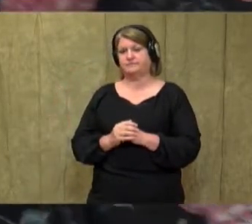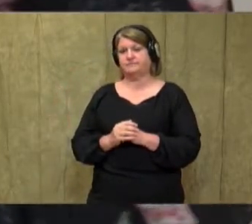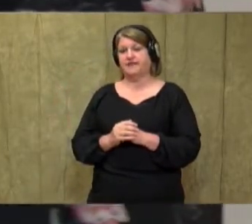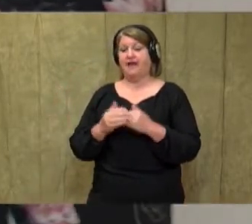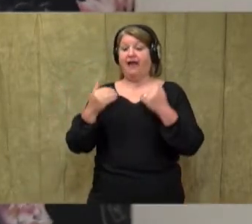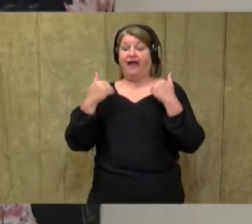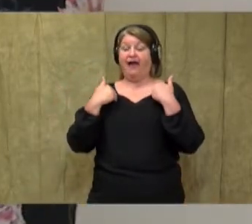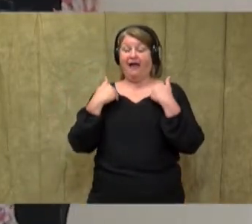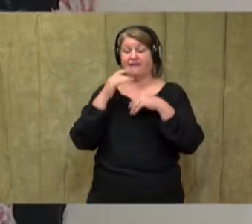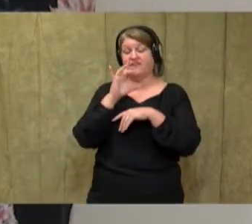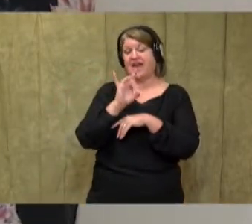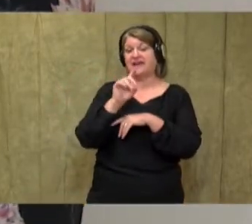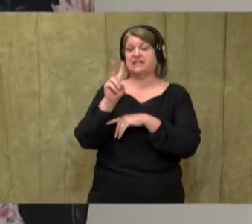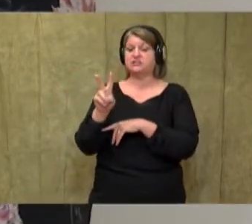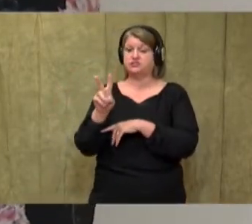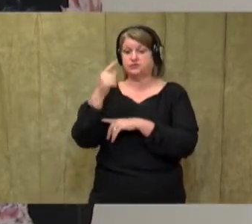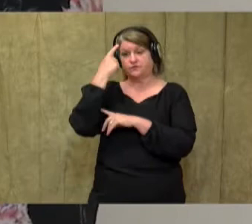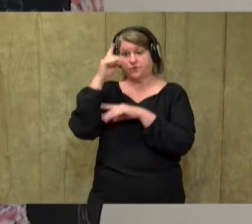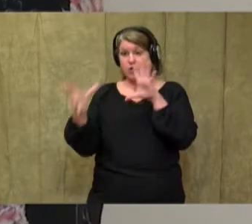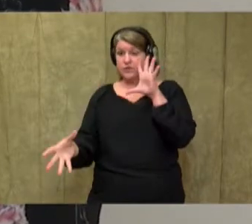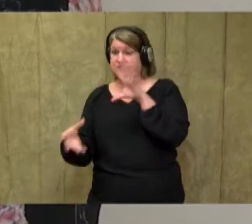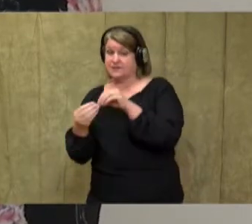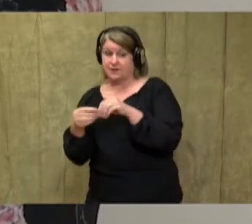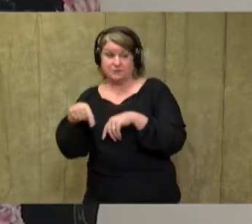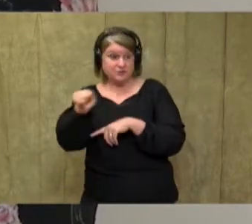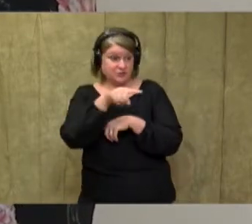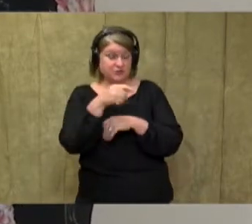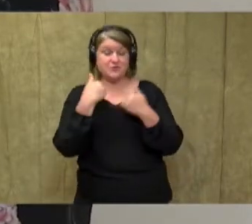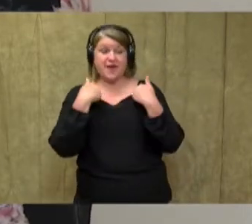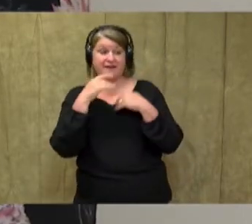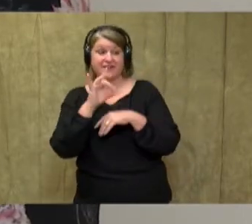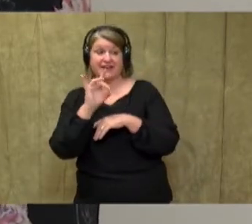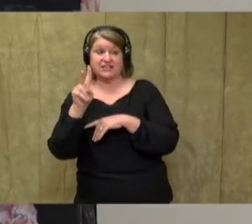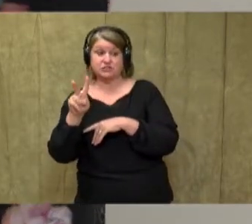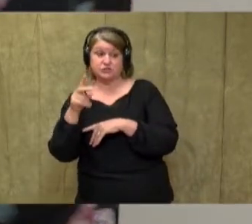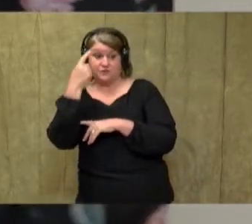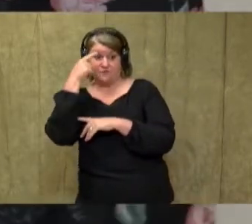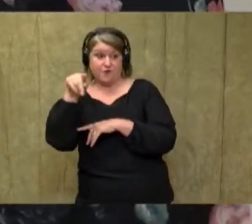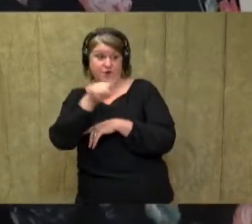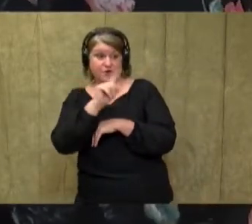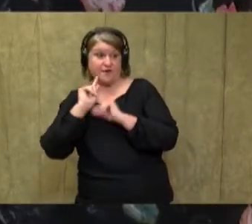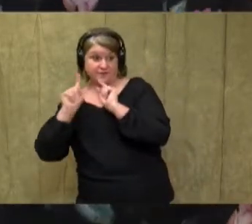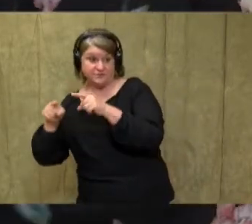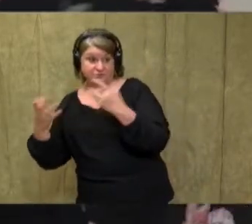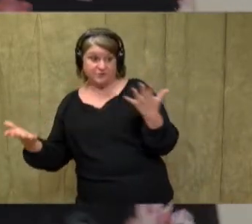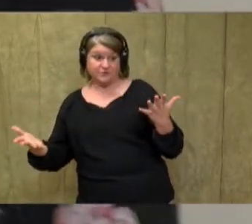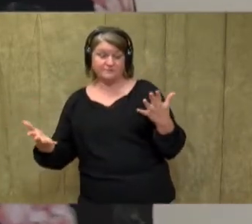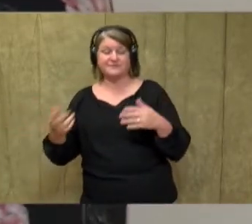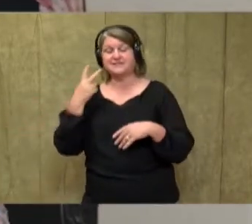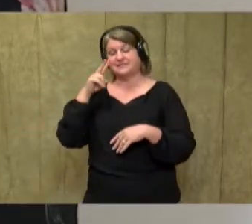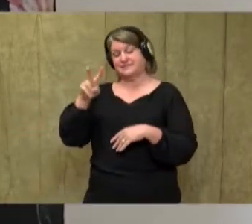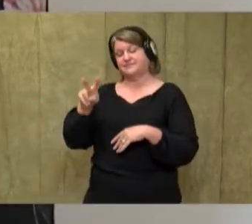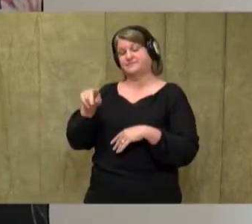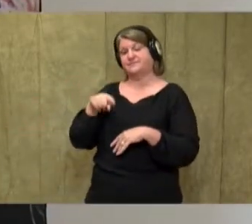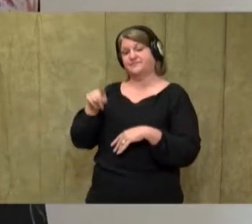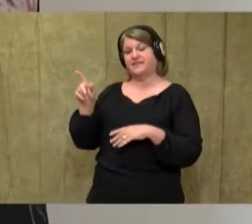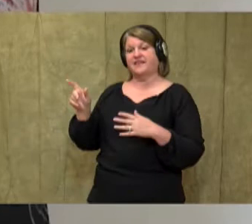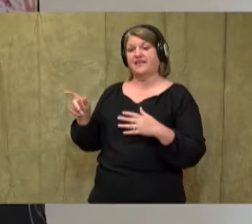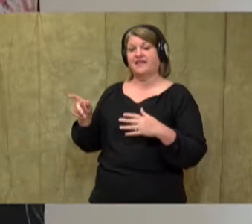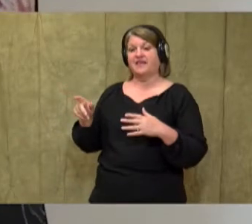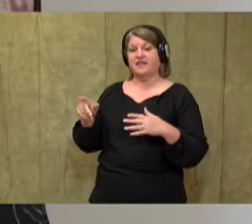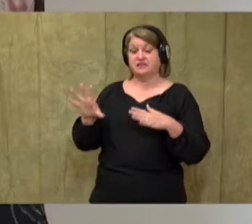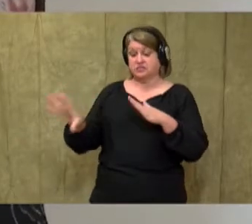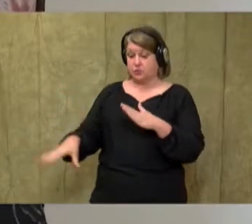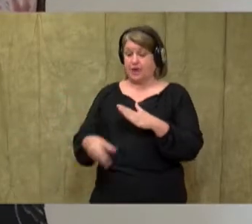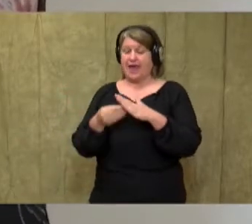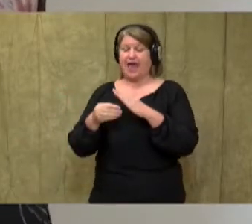I have 82 for our sum. Do you have 82 for your sum? Let's check. So we added our 1s. 1,